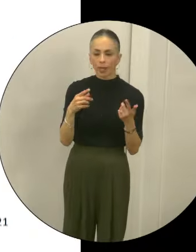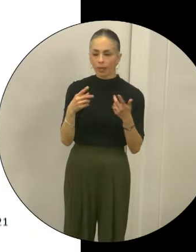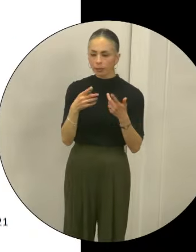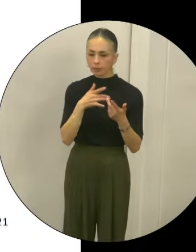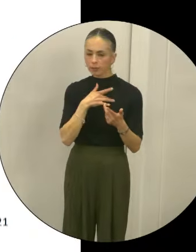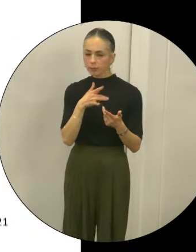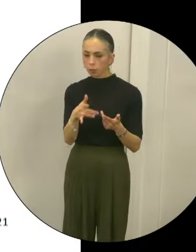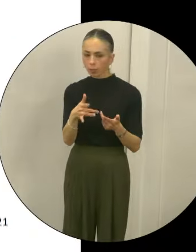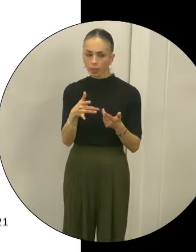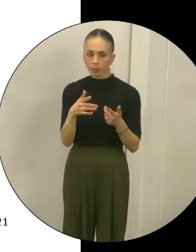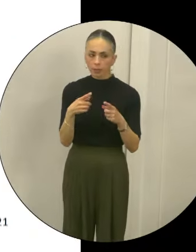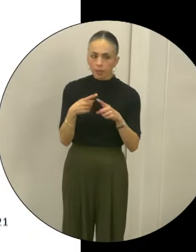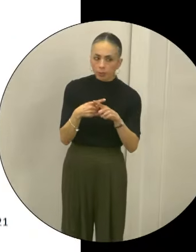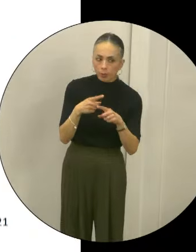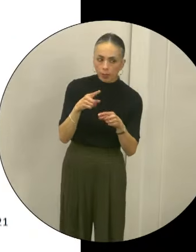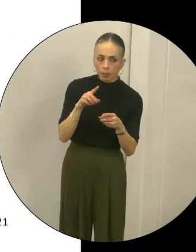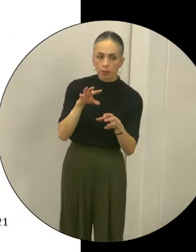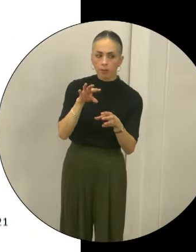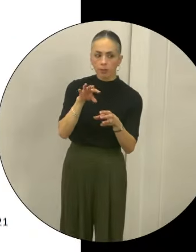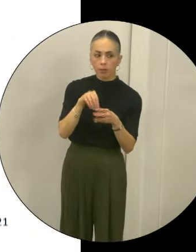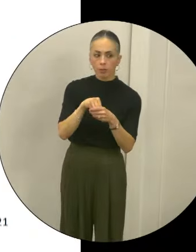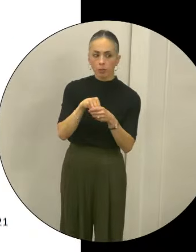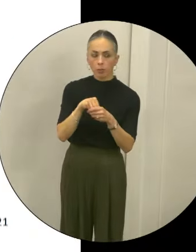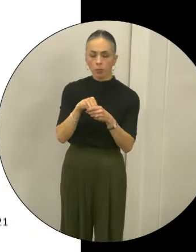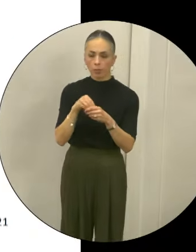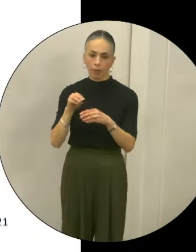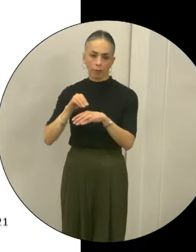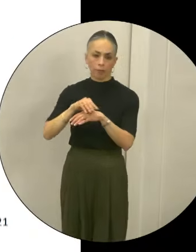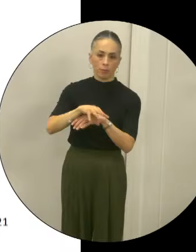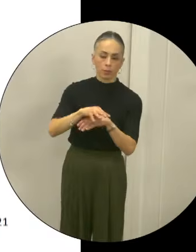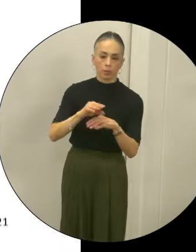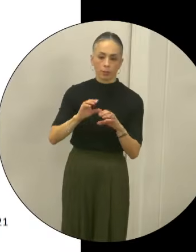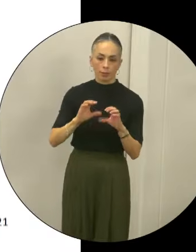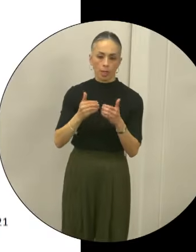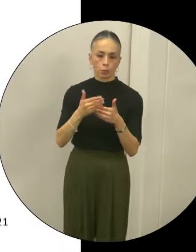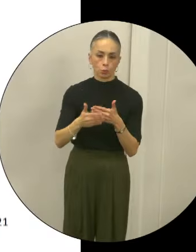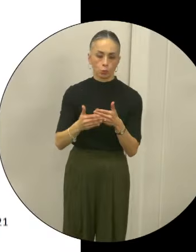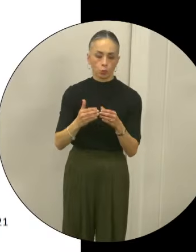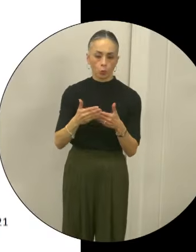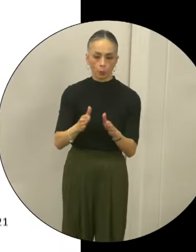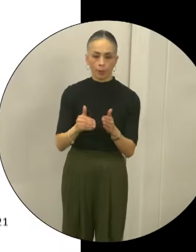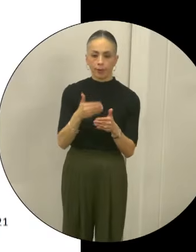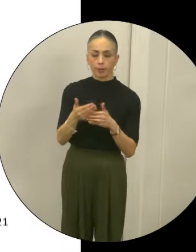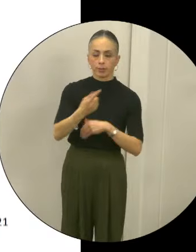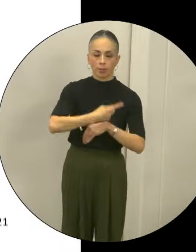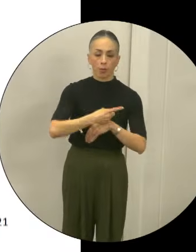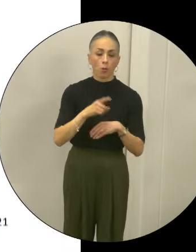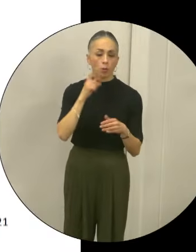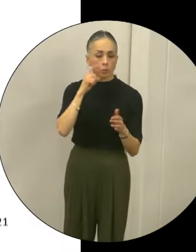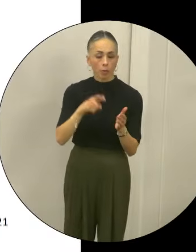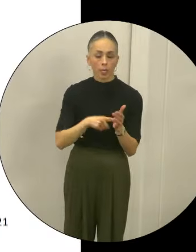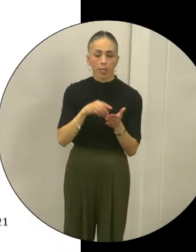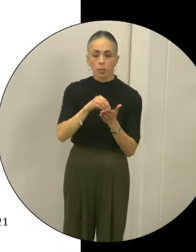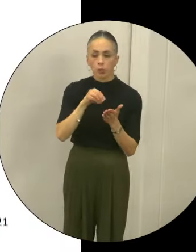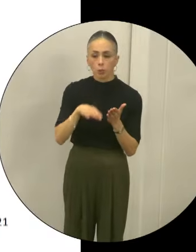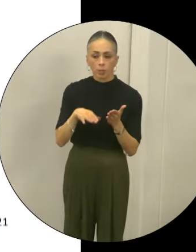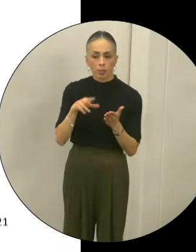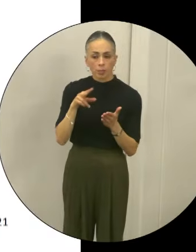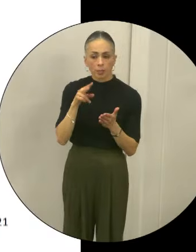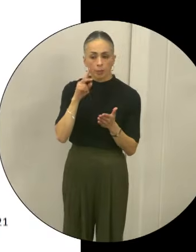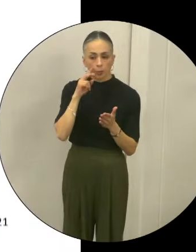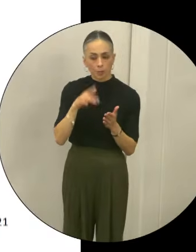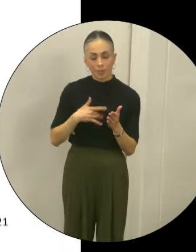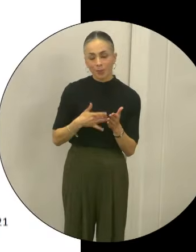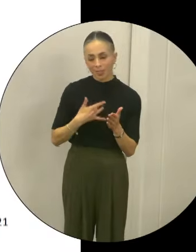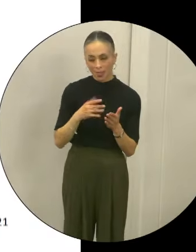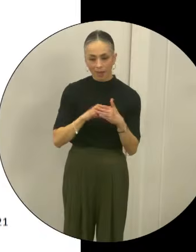carry into our classroom the very next day. We also recognize that students' perception, particularly